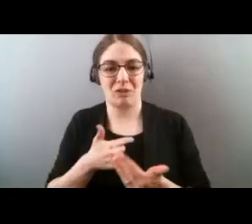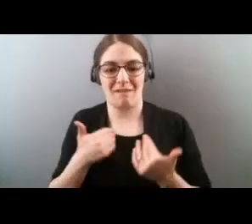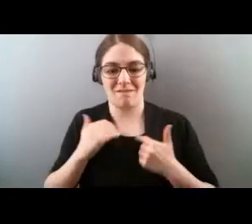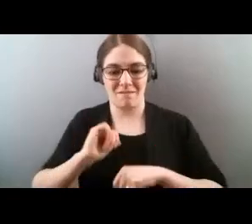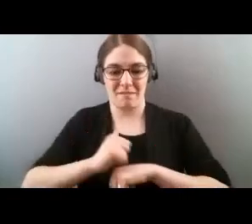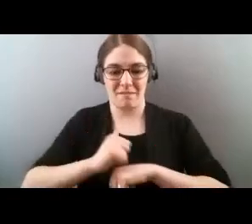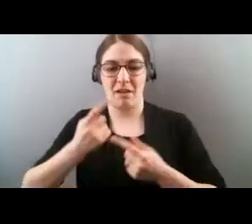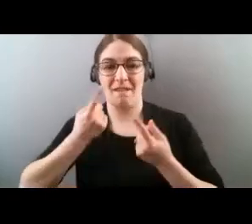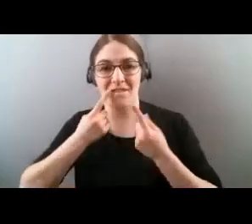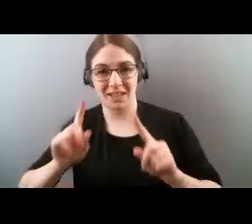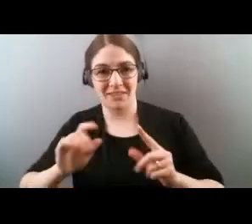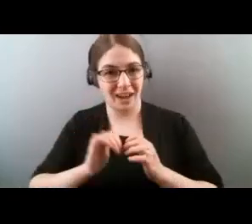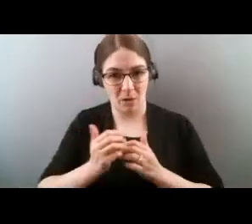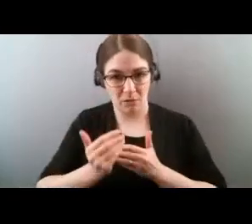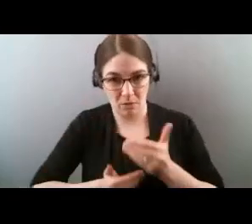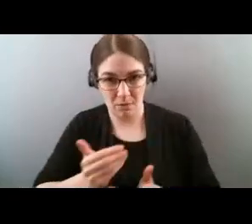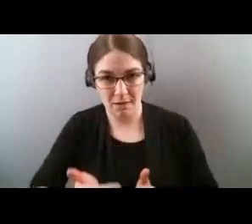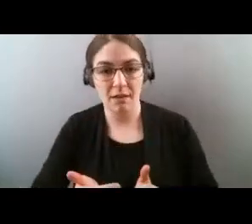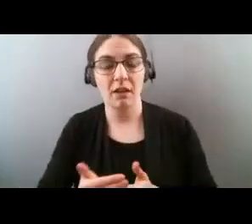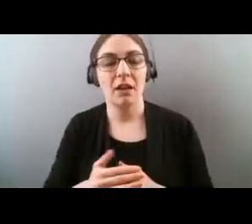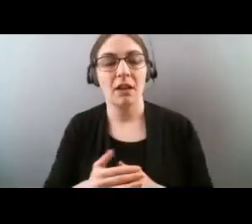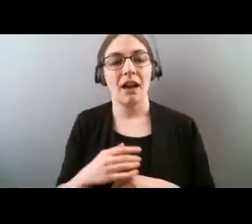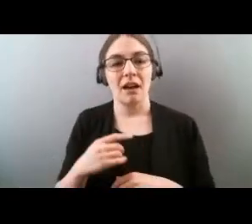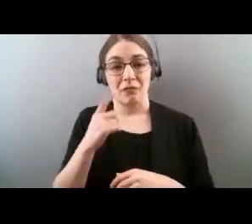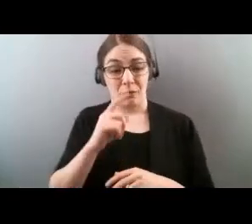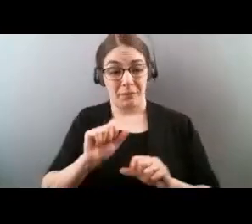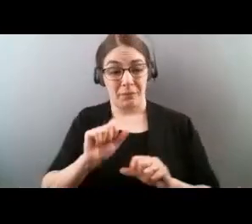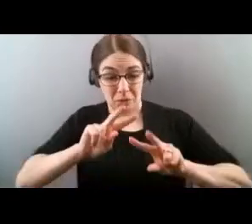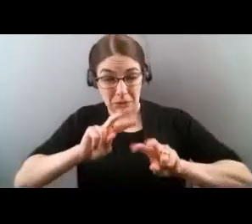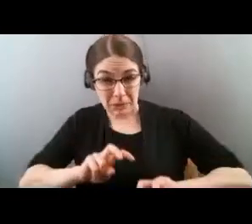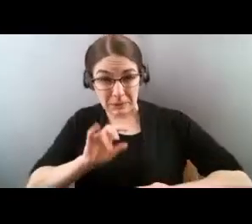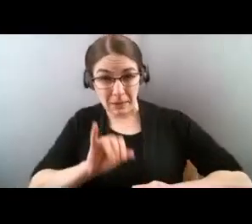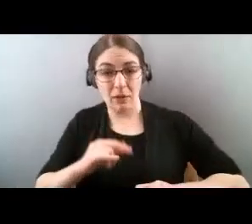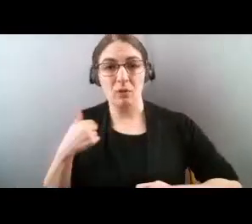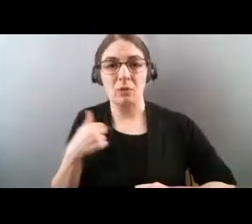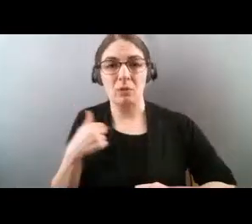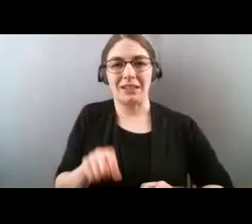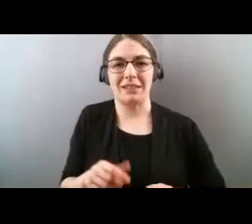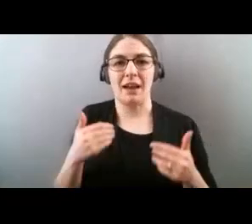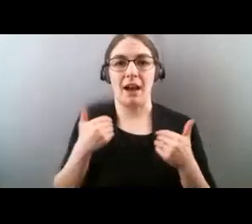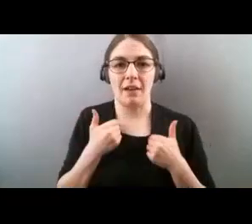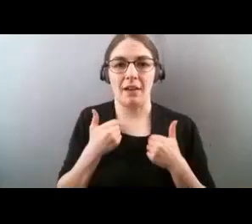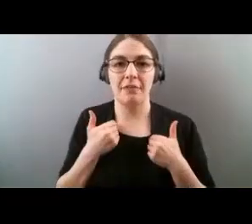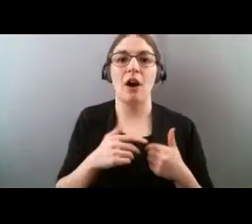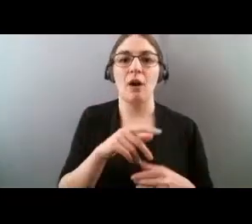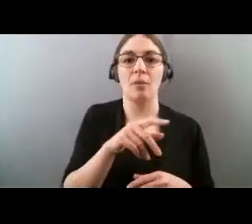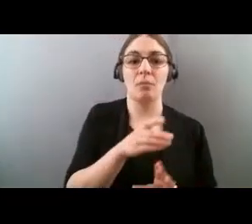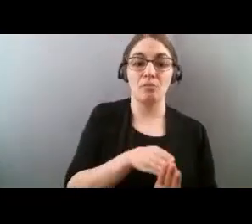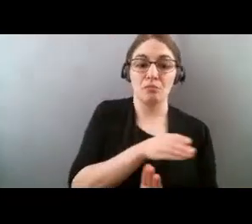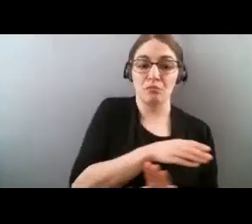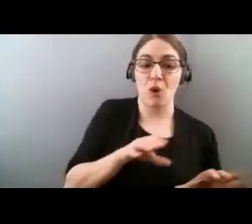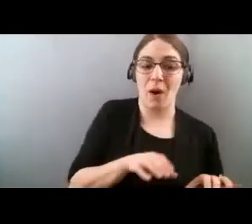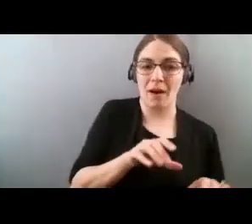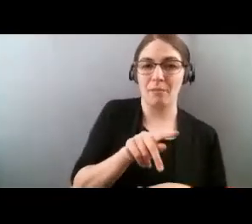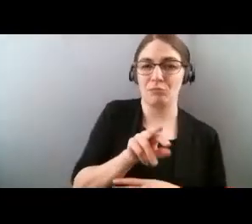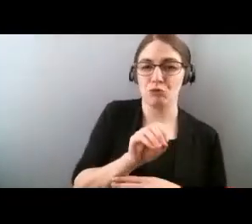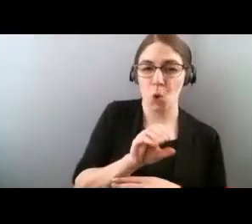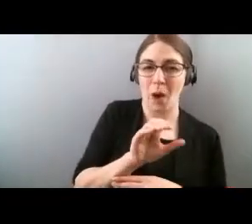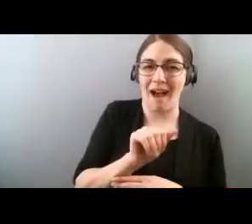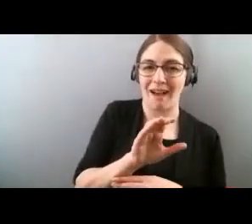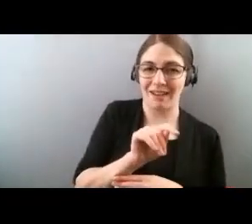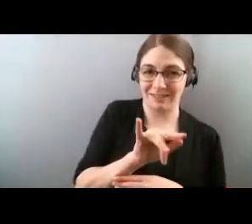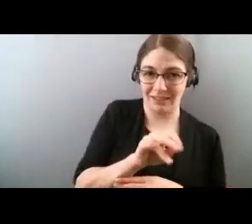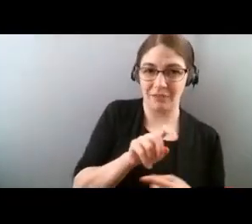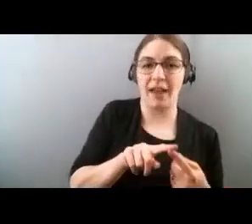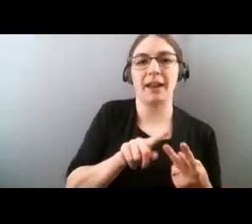going, I find that we really need to have a proactive as well as a passive approach. So checking in on patients, staff, and providers